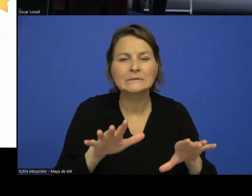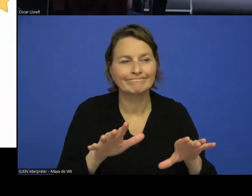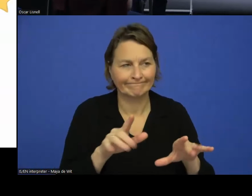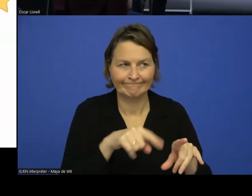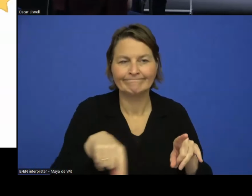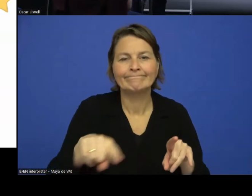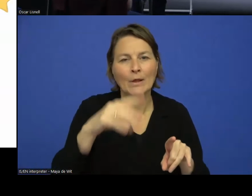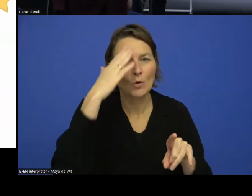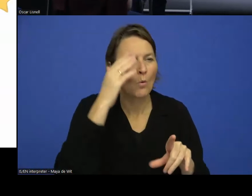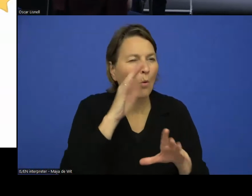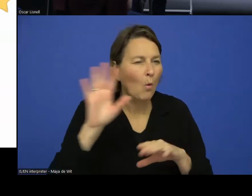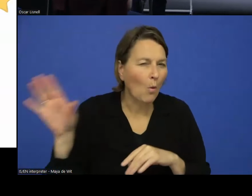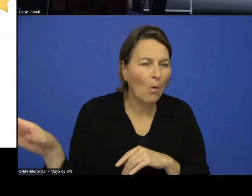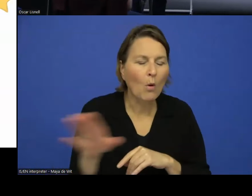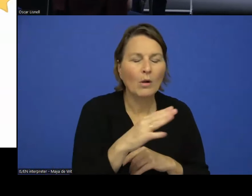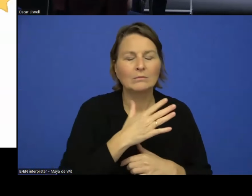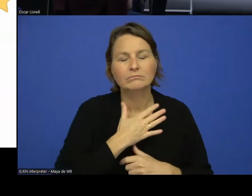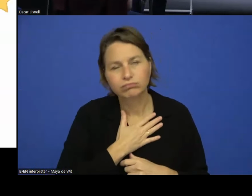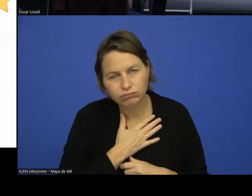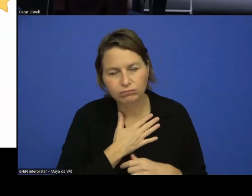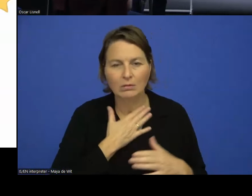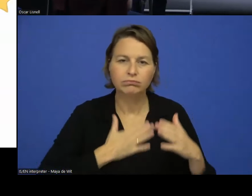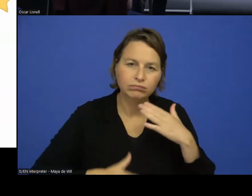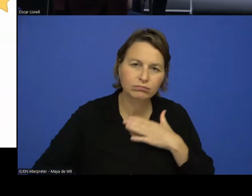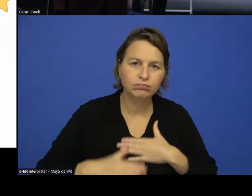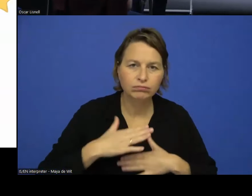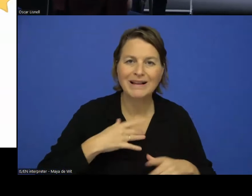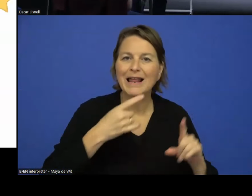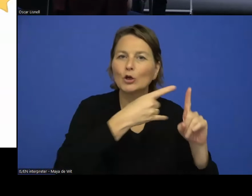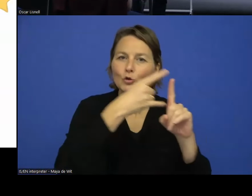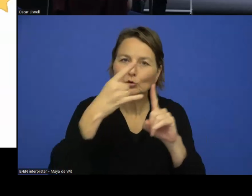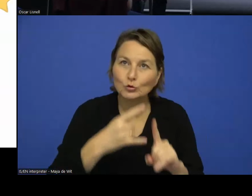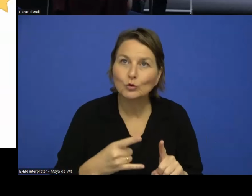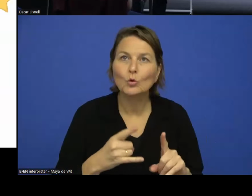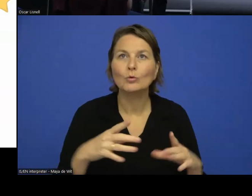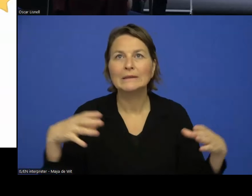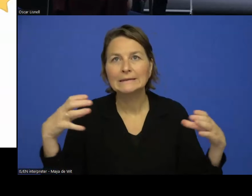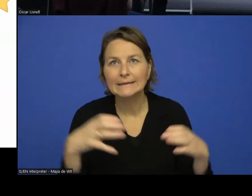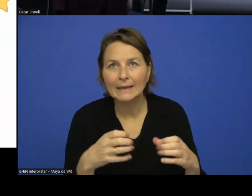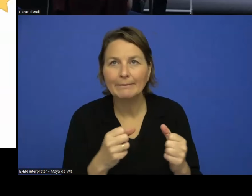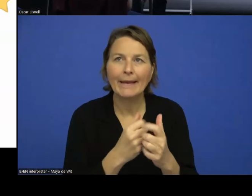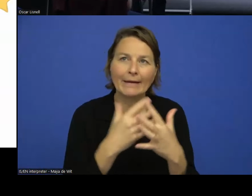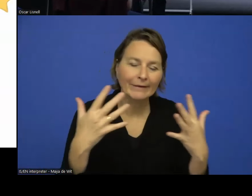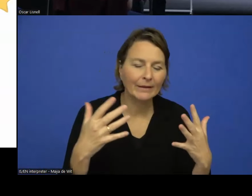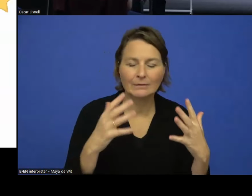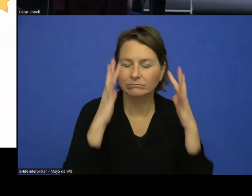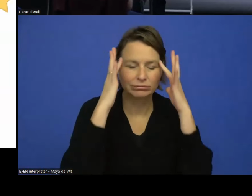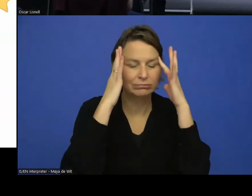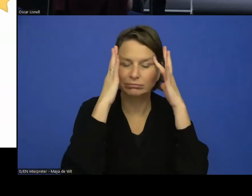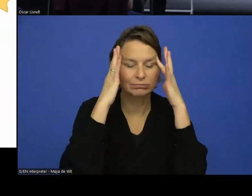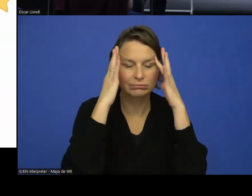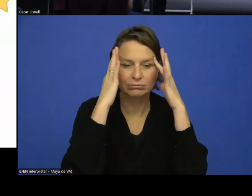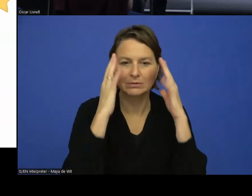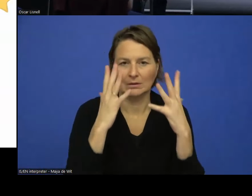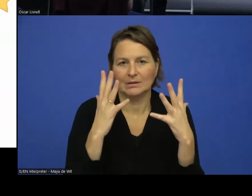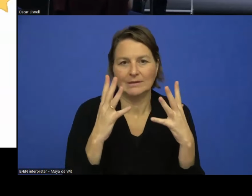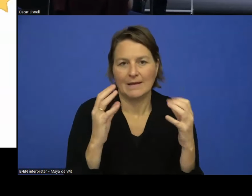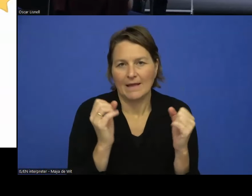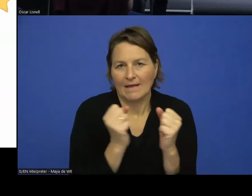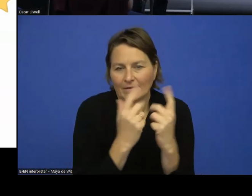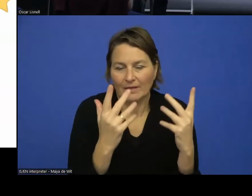used to the Zoom, the Teams, the online booking systems, everything. This has fundamentally changed everything. The digital